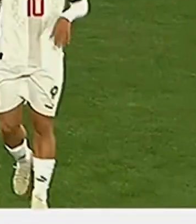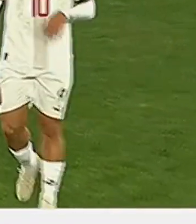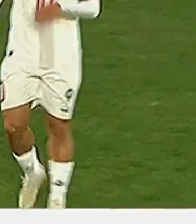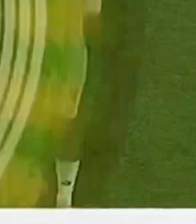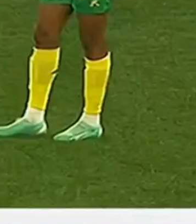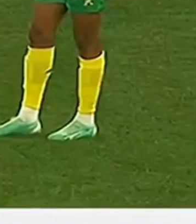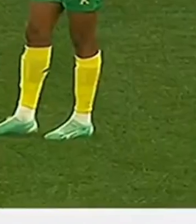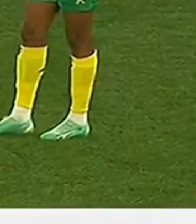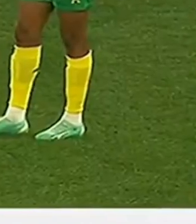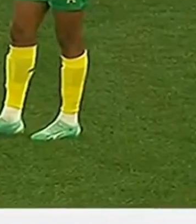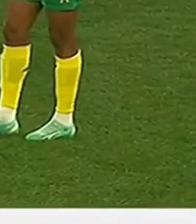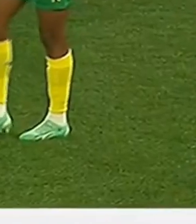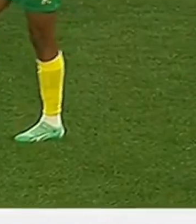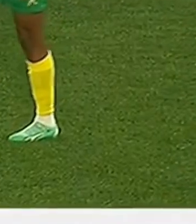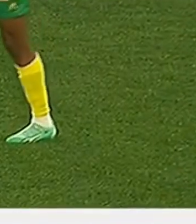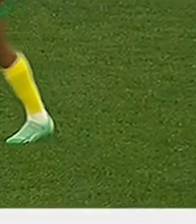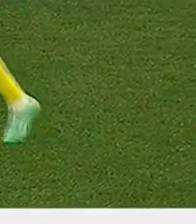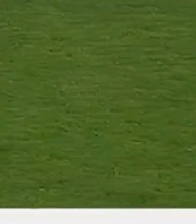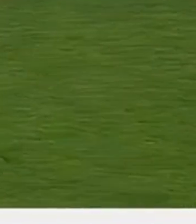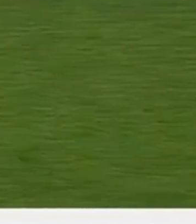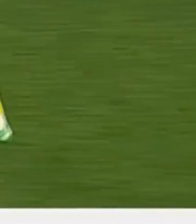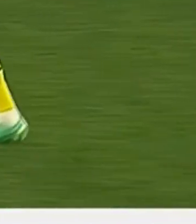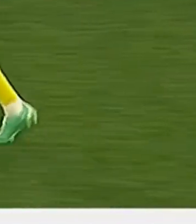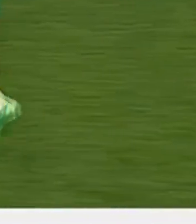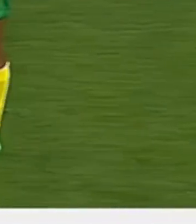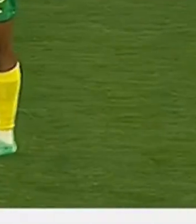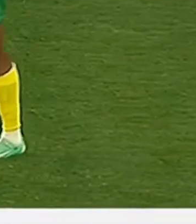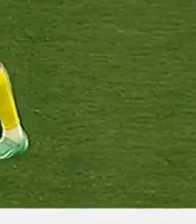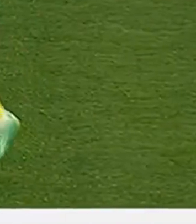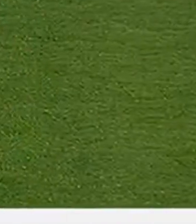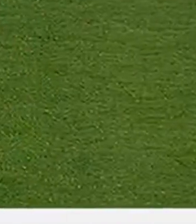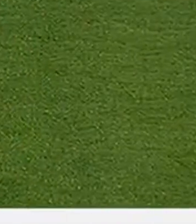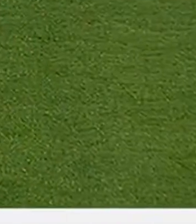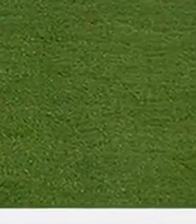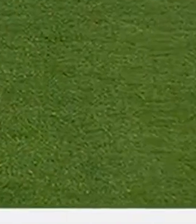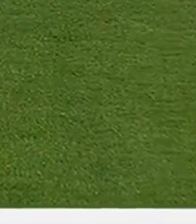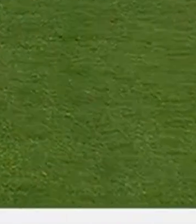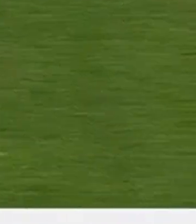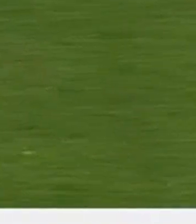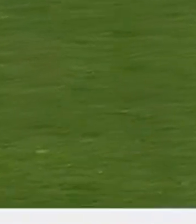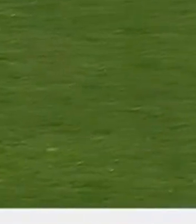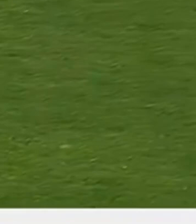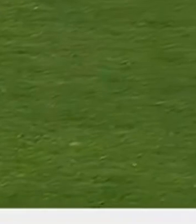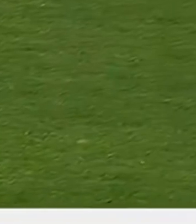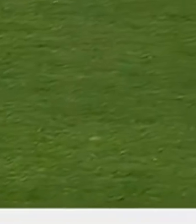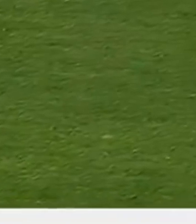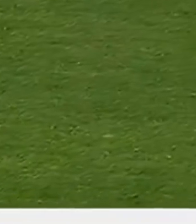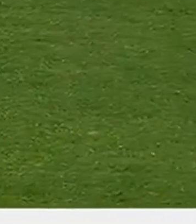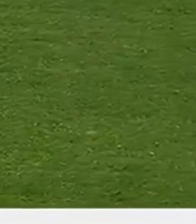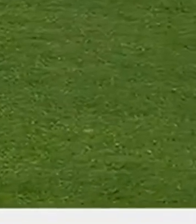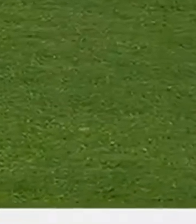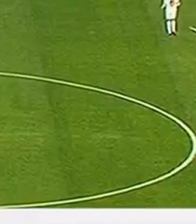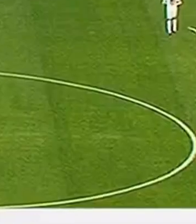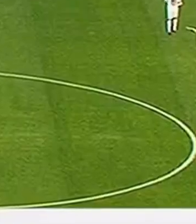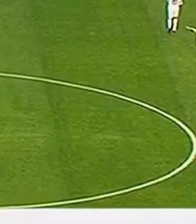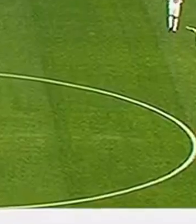base betheka outside wena swani. Nanso ke free kick Thapelo